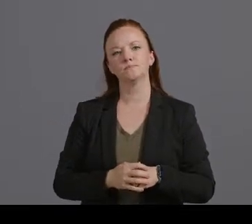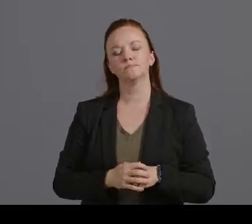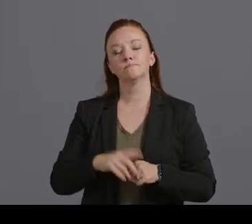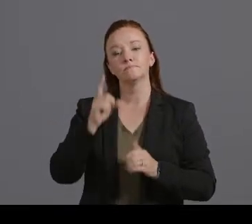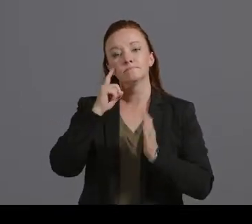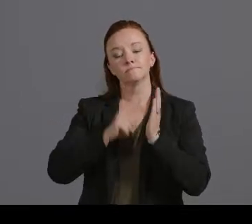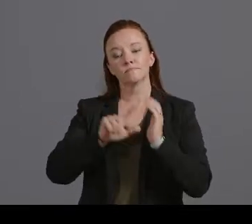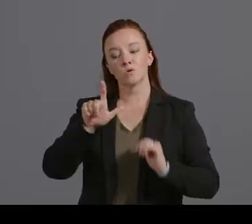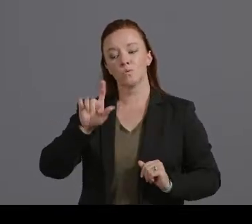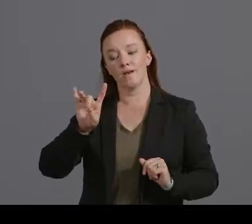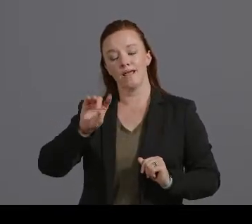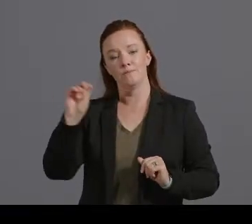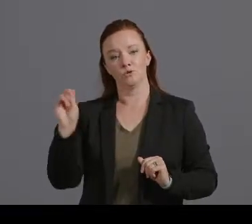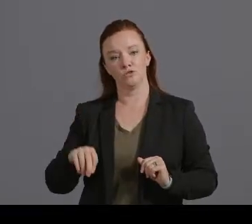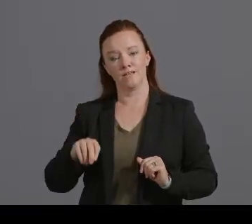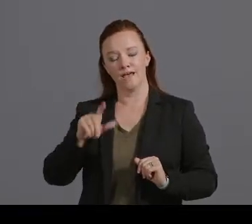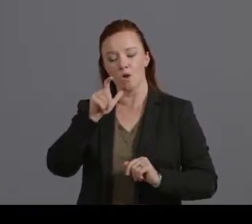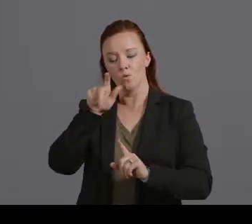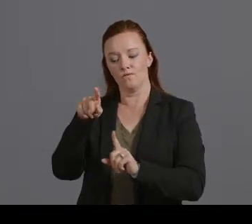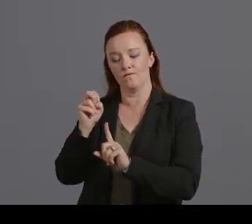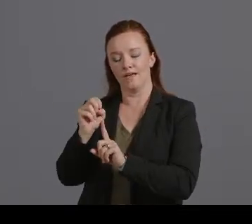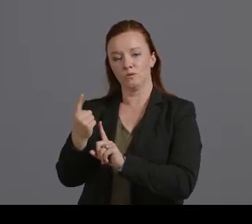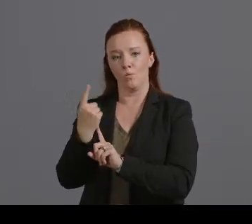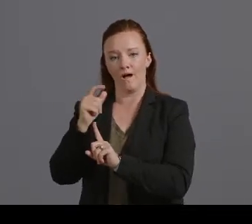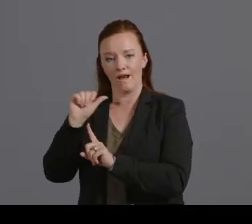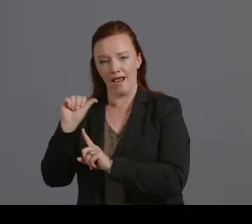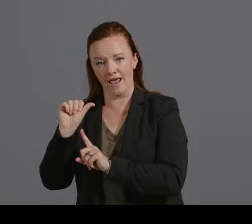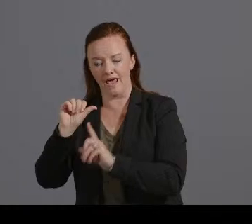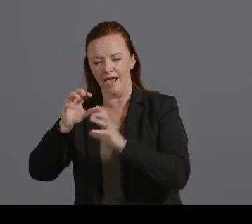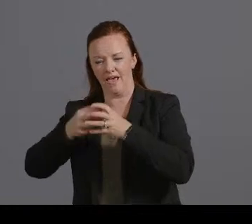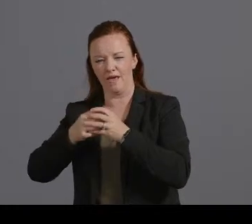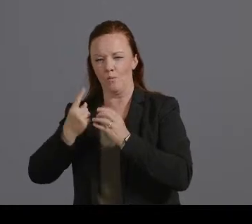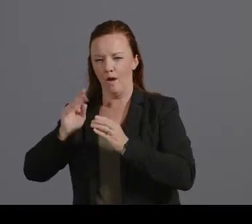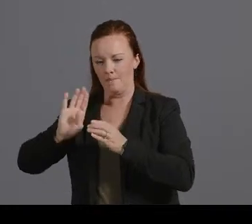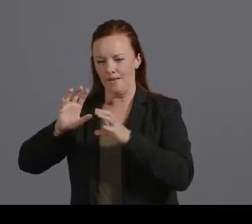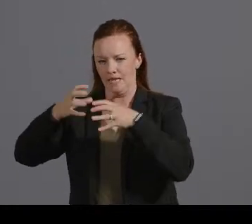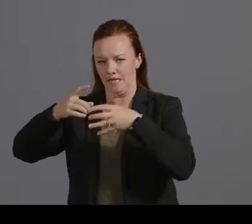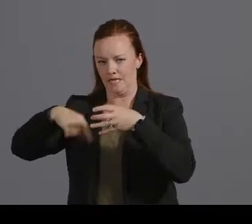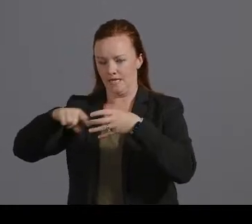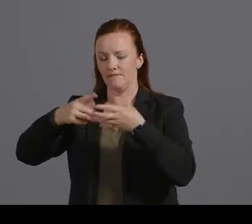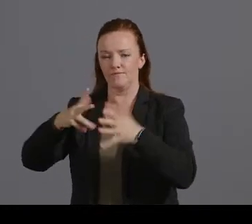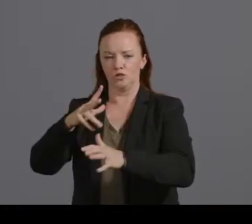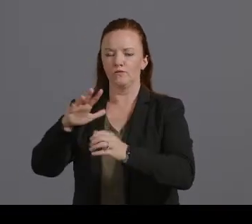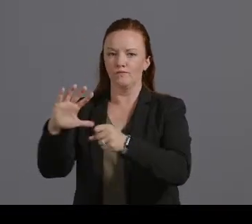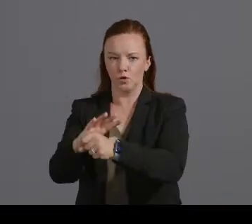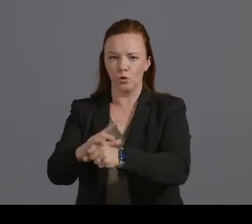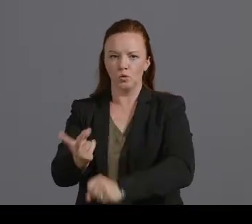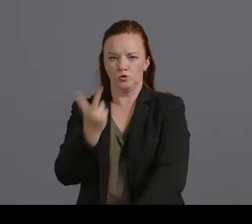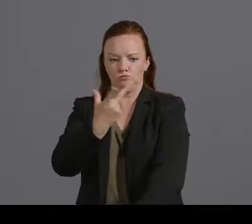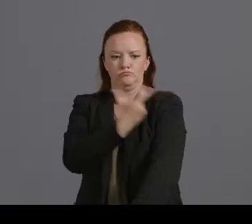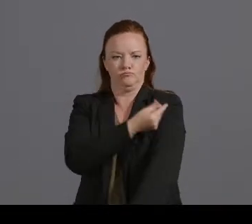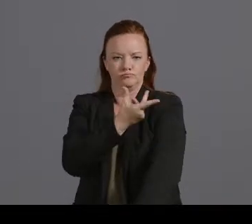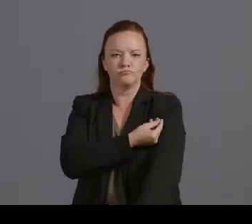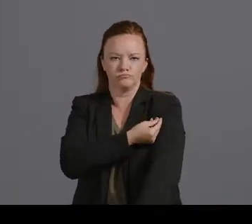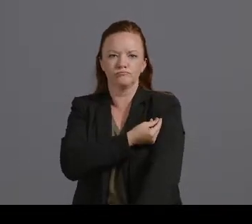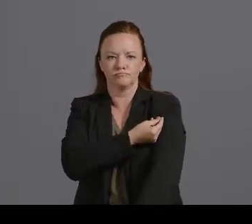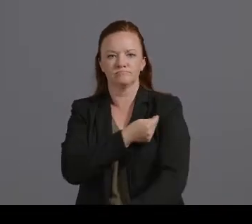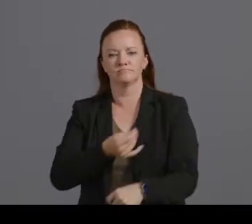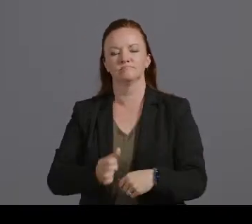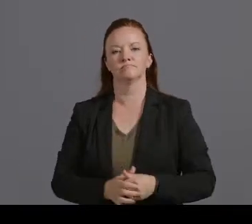28% of Arizona's phase 1A and prioritized phase 1B population have been vaccinated fully with the 2